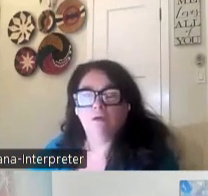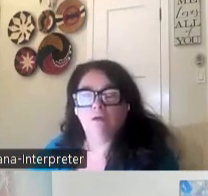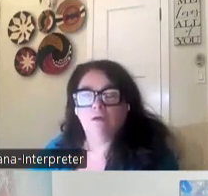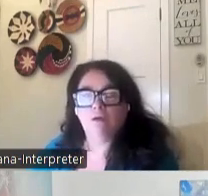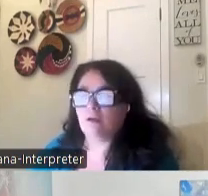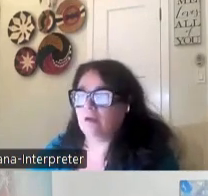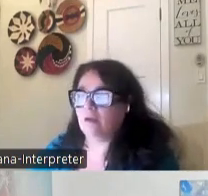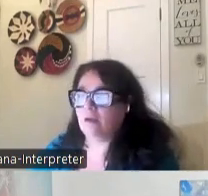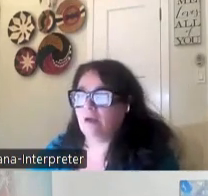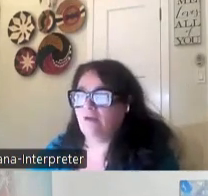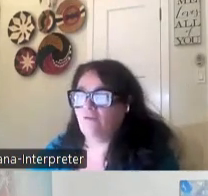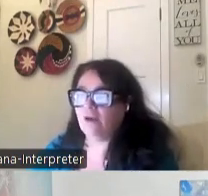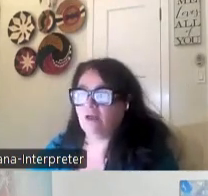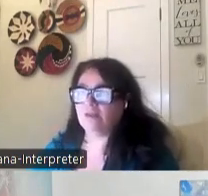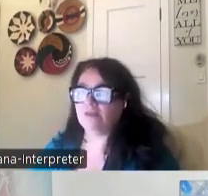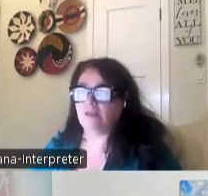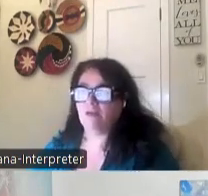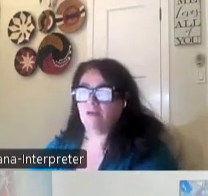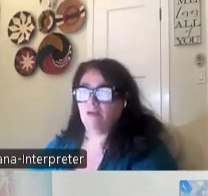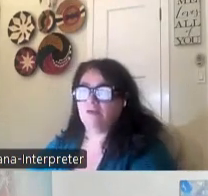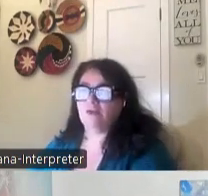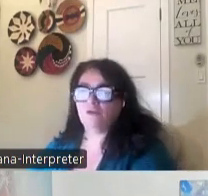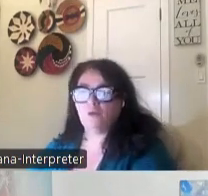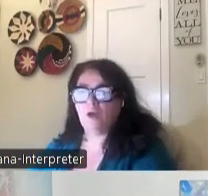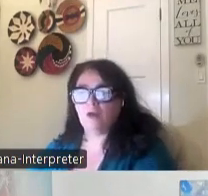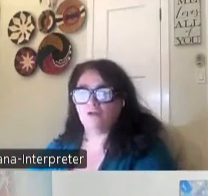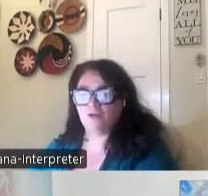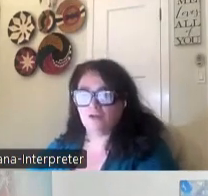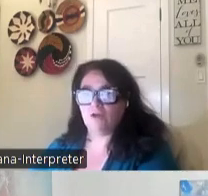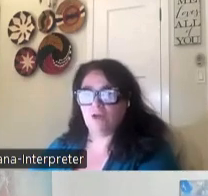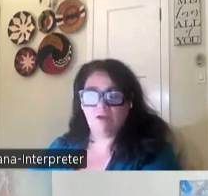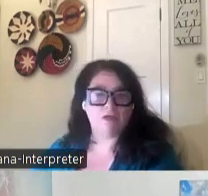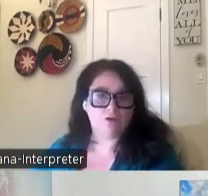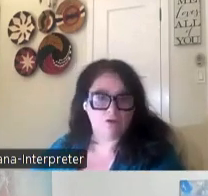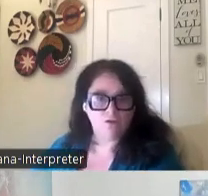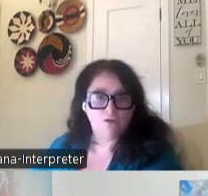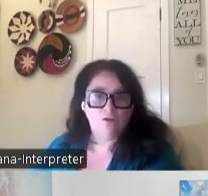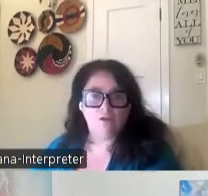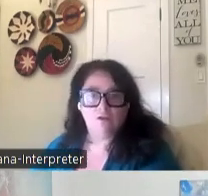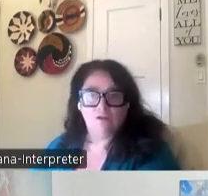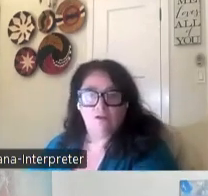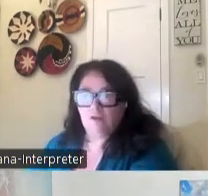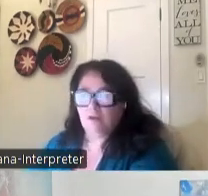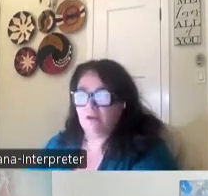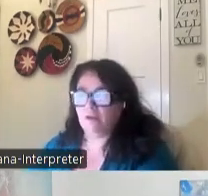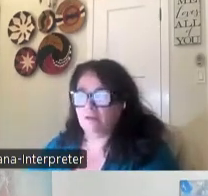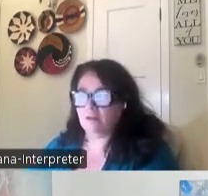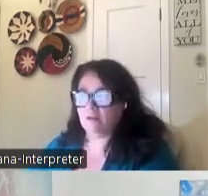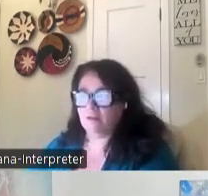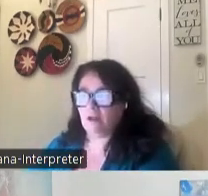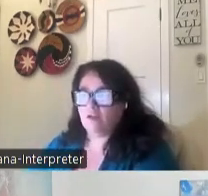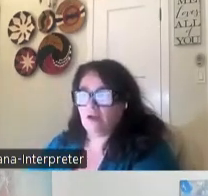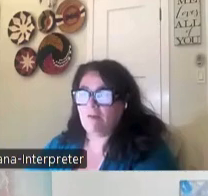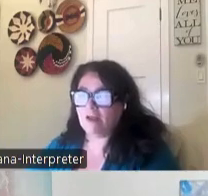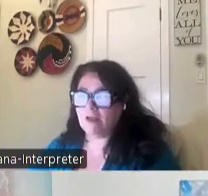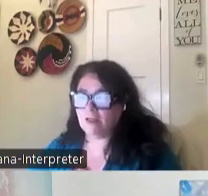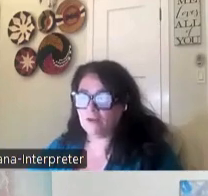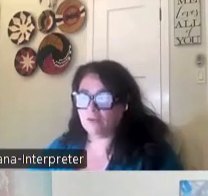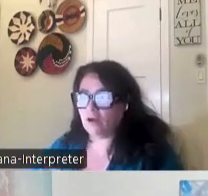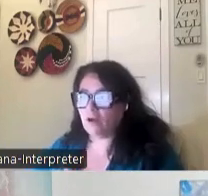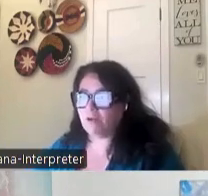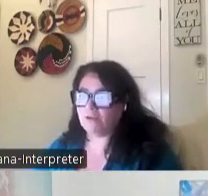or reminding folks just how unusual the climate of California is in a North American and global